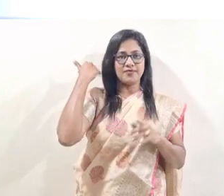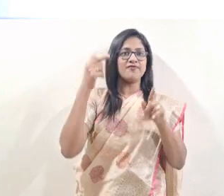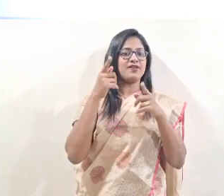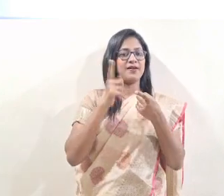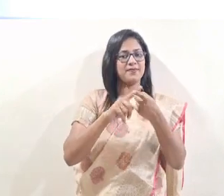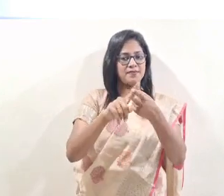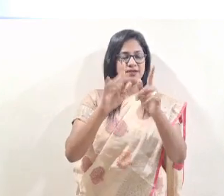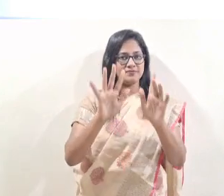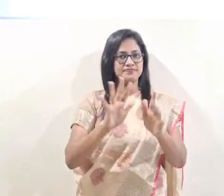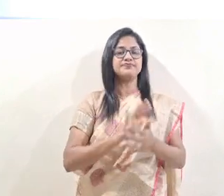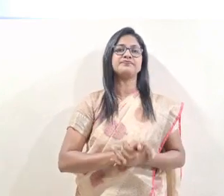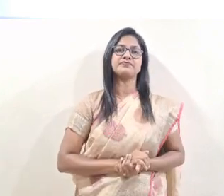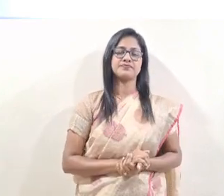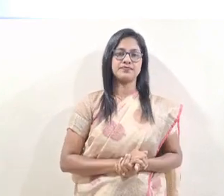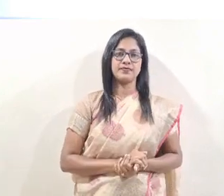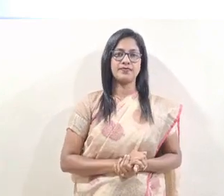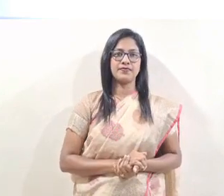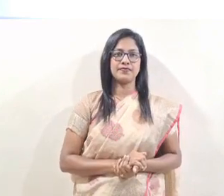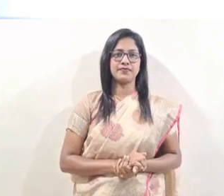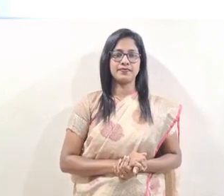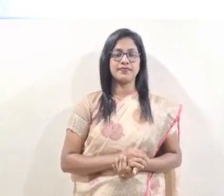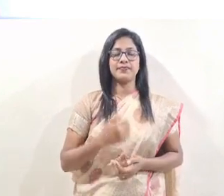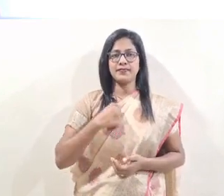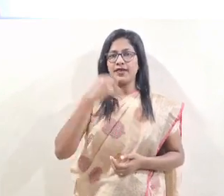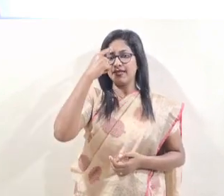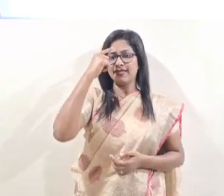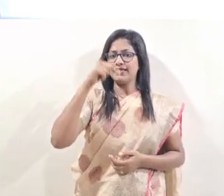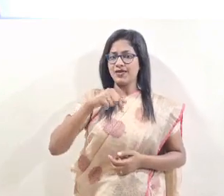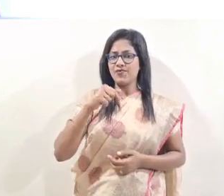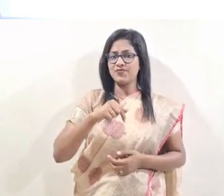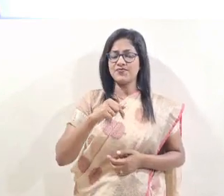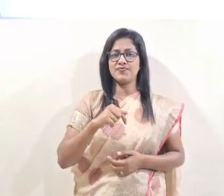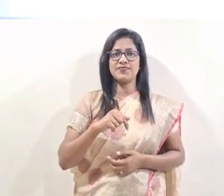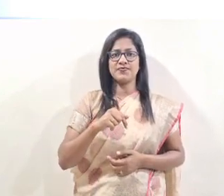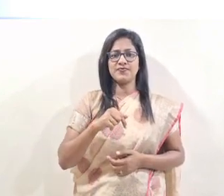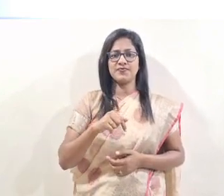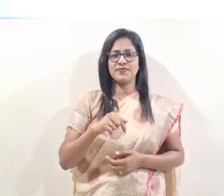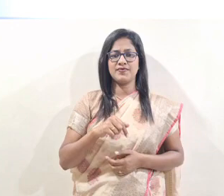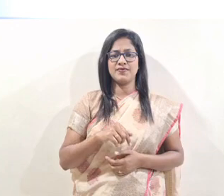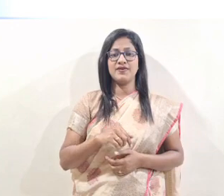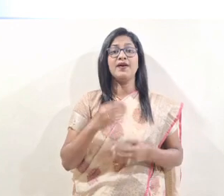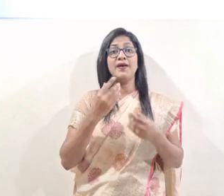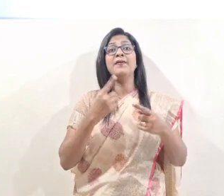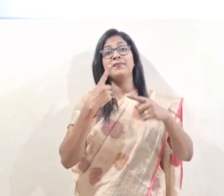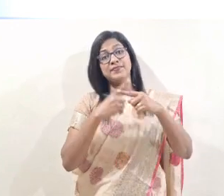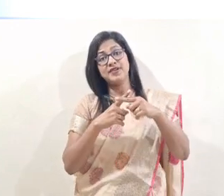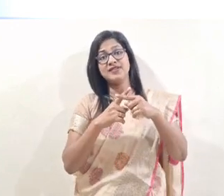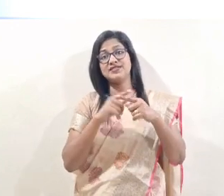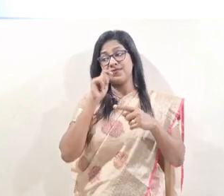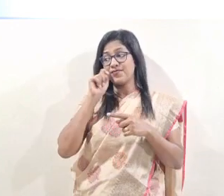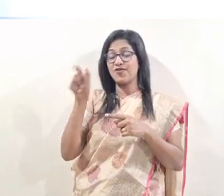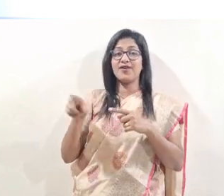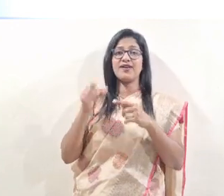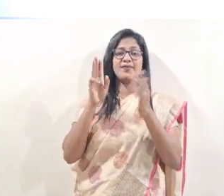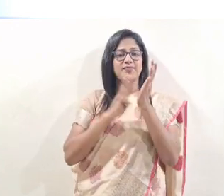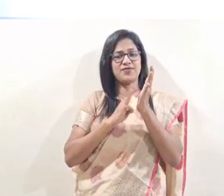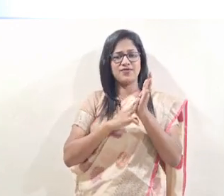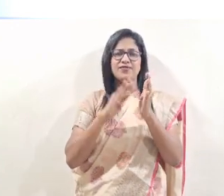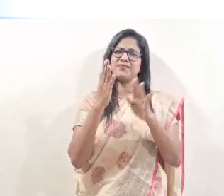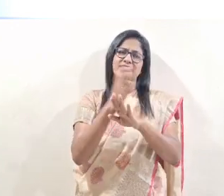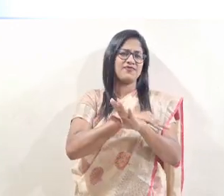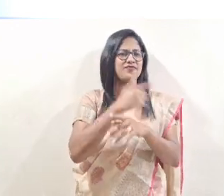happened. And I think I'll start off. Another thing which Mukund had already told